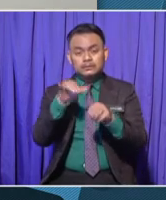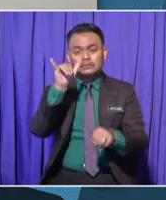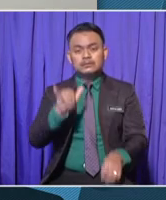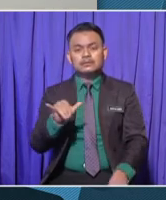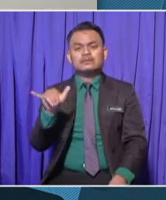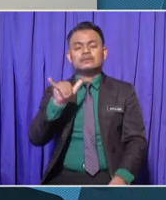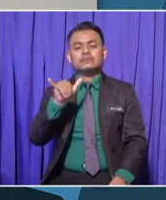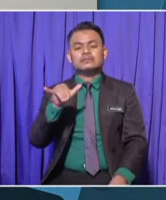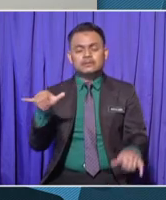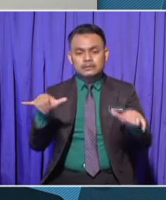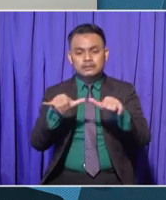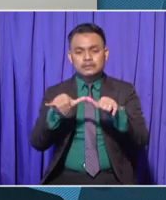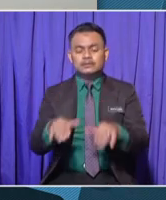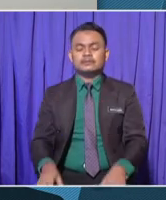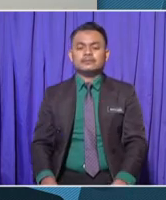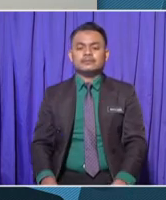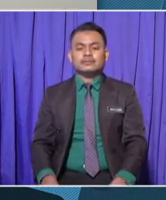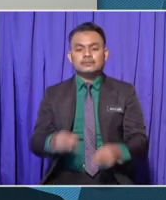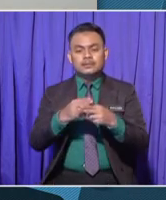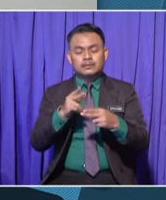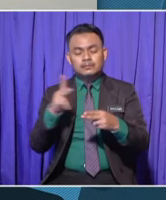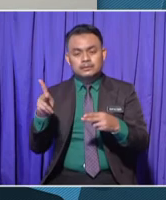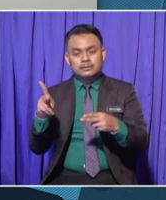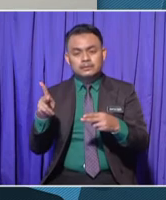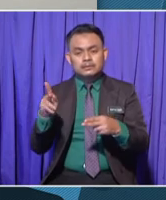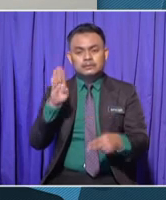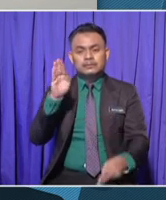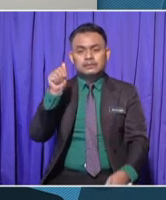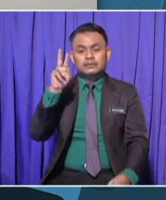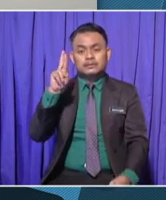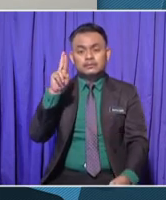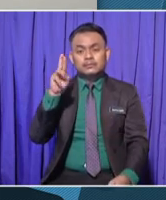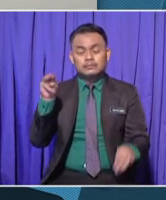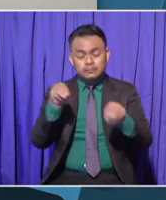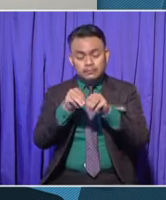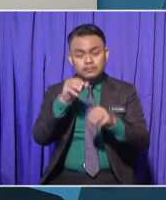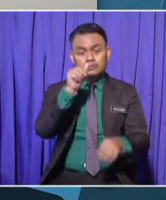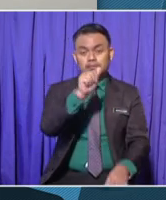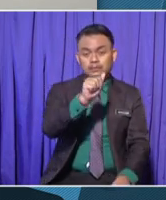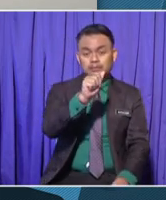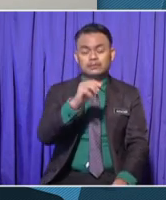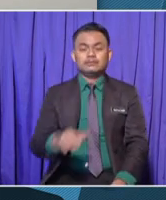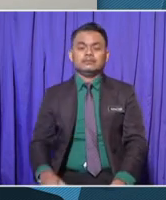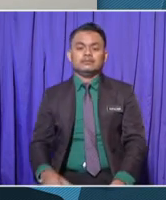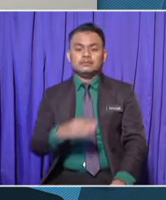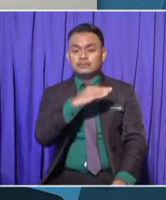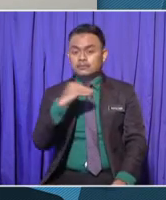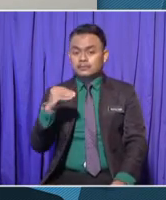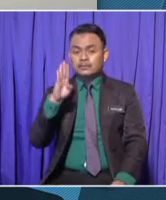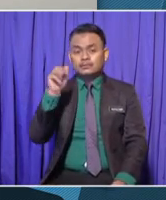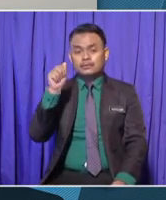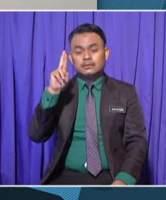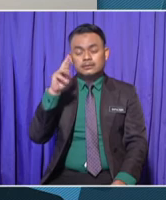We name them as bar magnet A and bar magnet